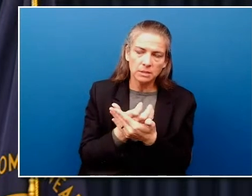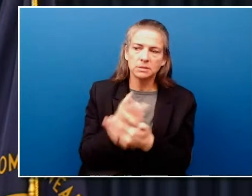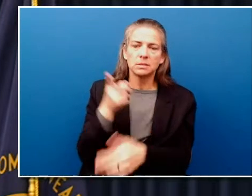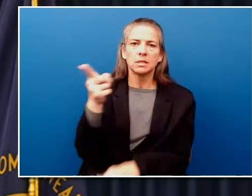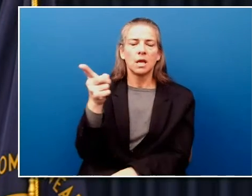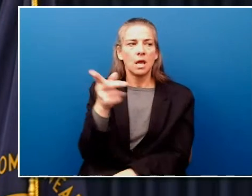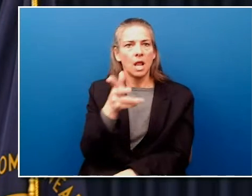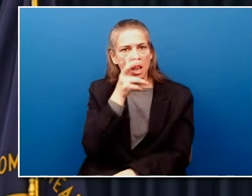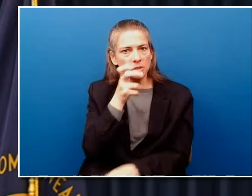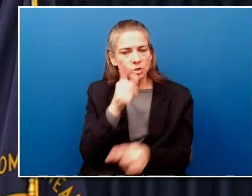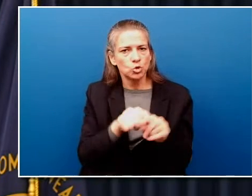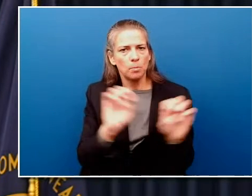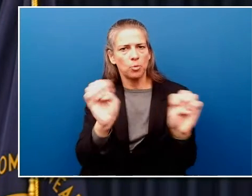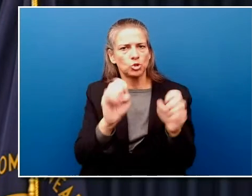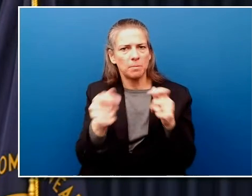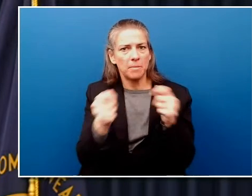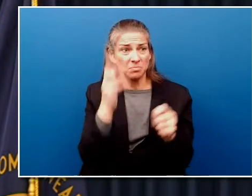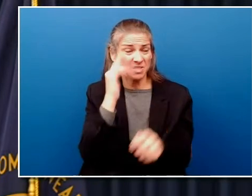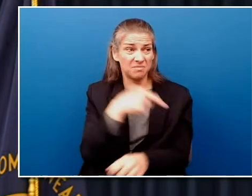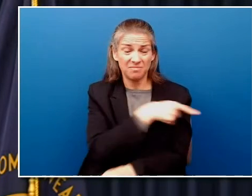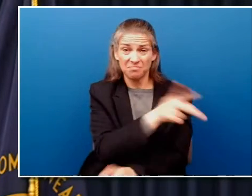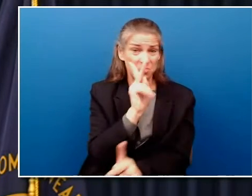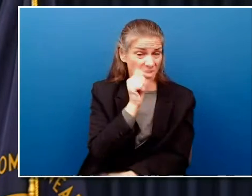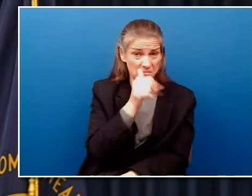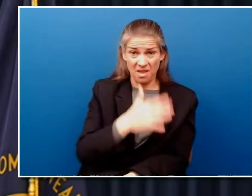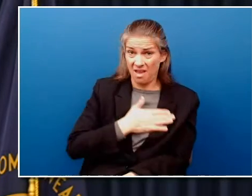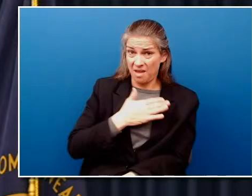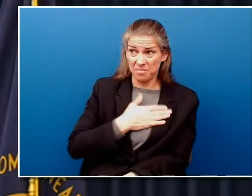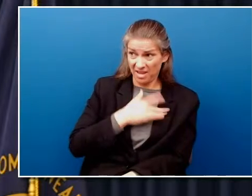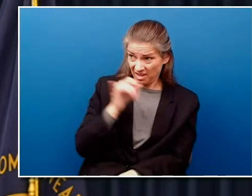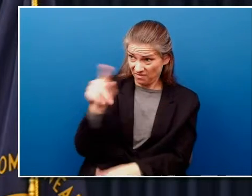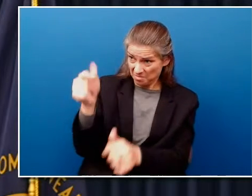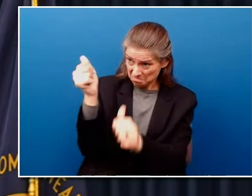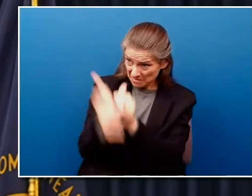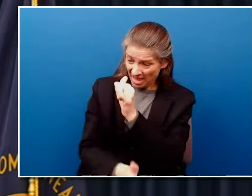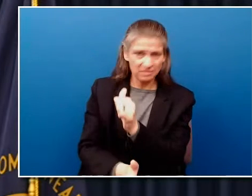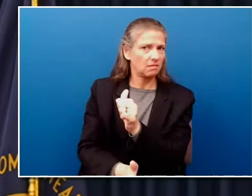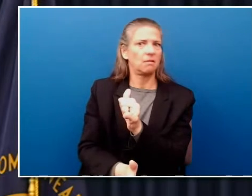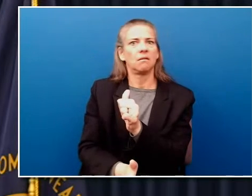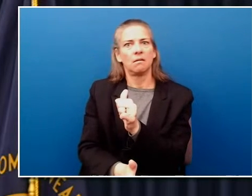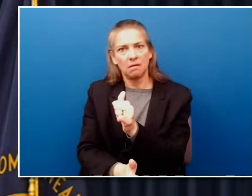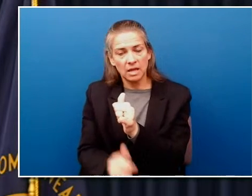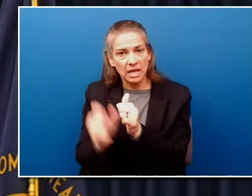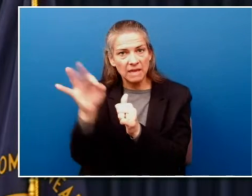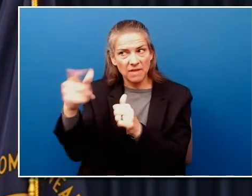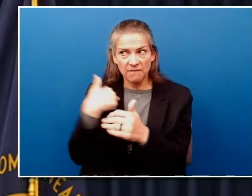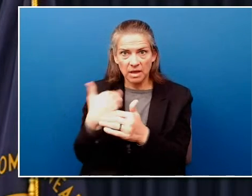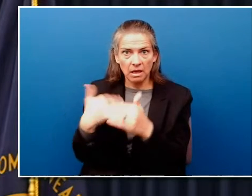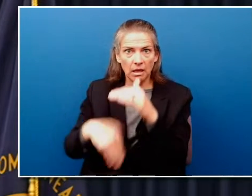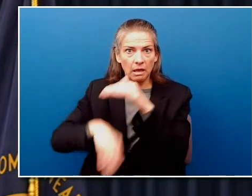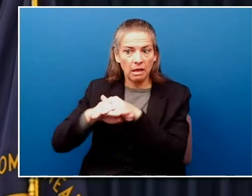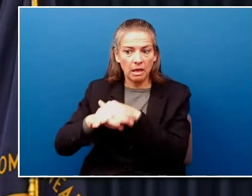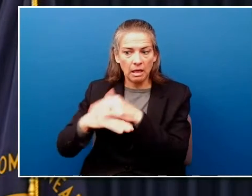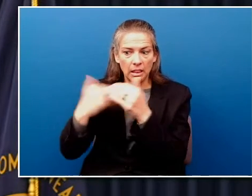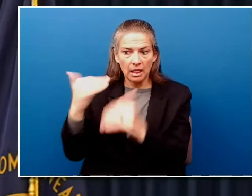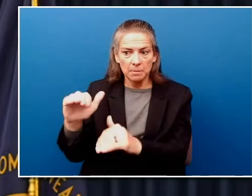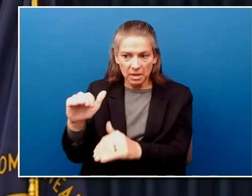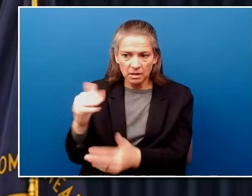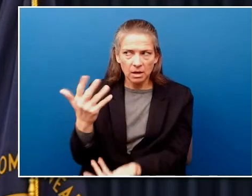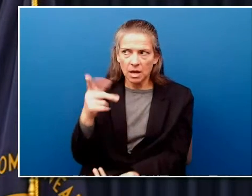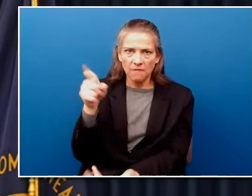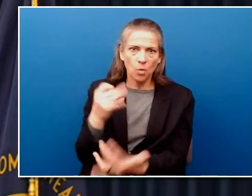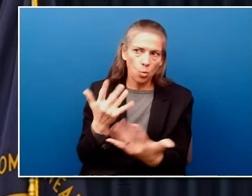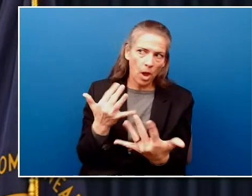because people are not going to be happy if this goes into effect, if the limit is hit, and then they have to wait for the General